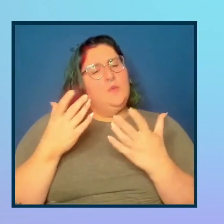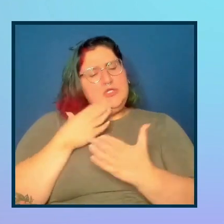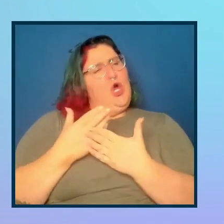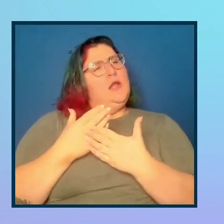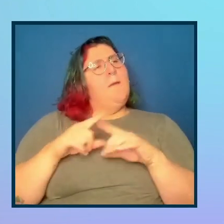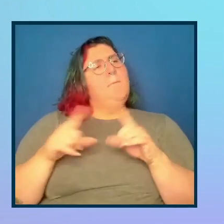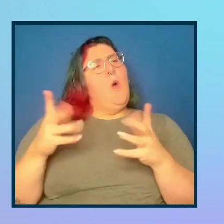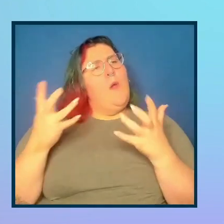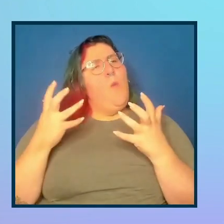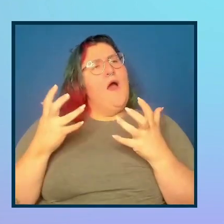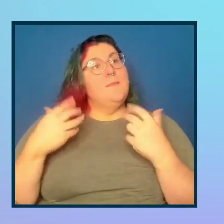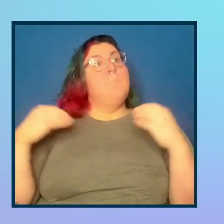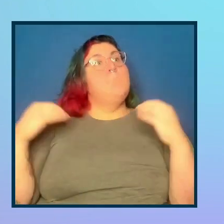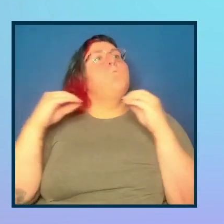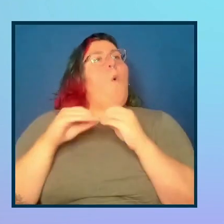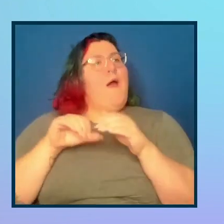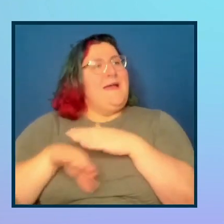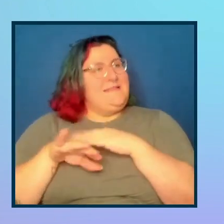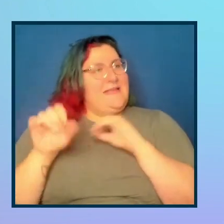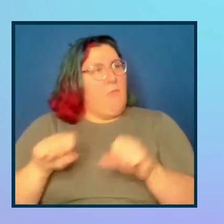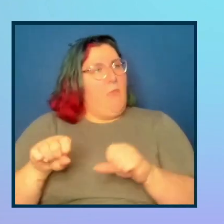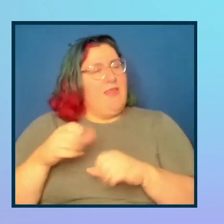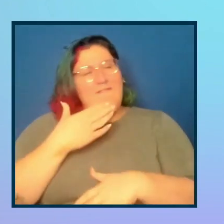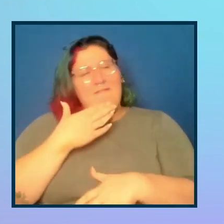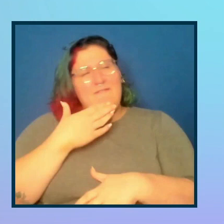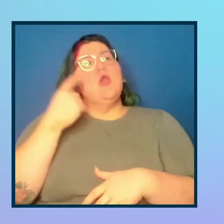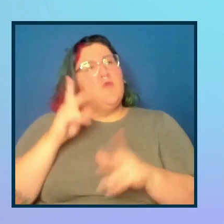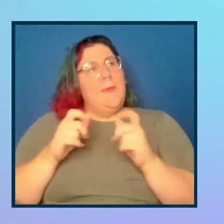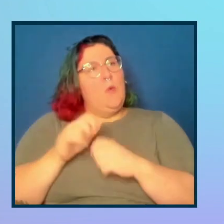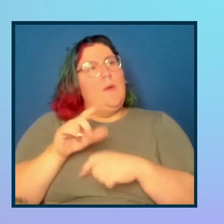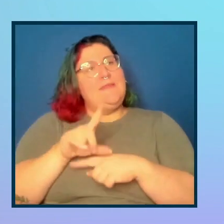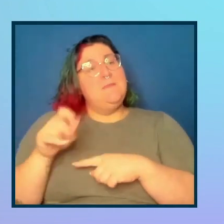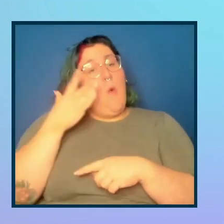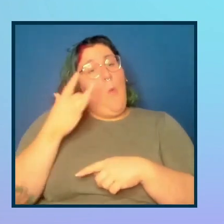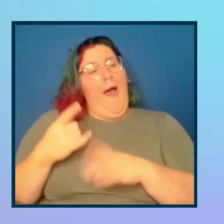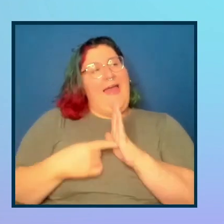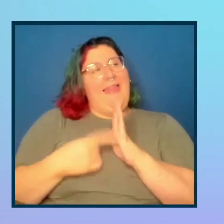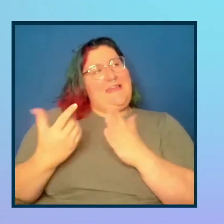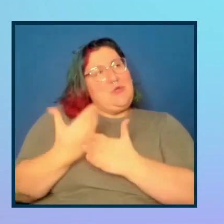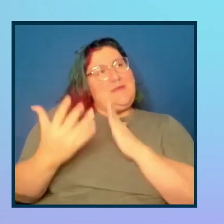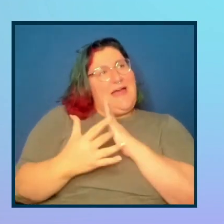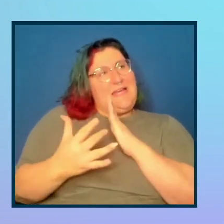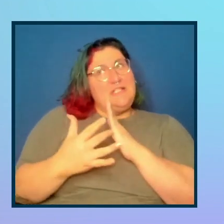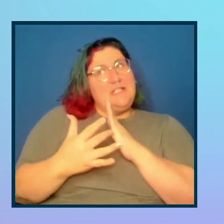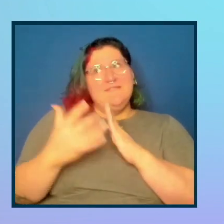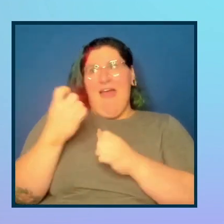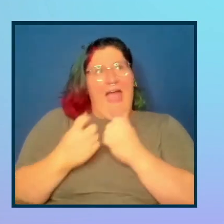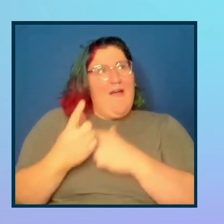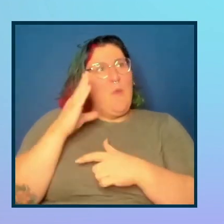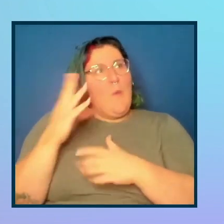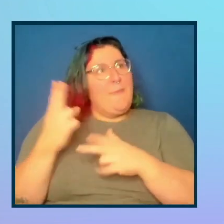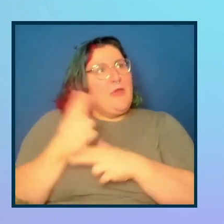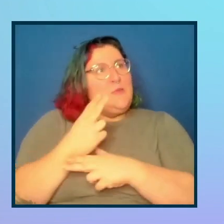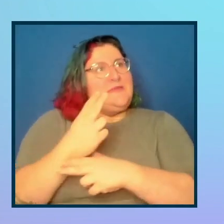AR and VR in the future, because this is going to be a new technology that everyone's going to use in the future, but we want everyone to be